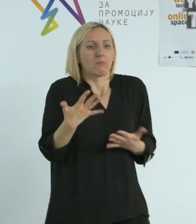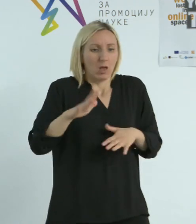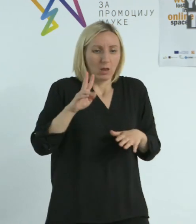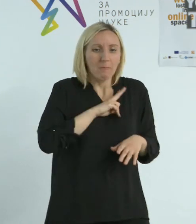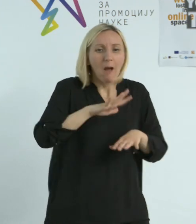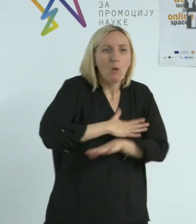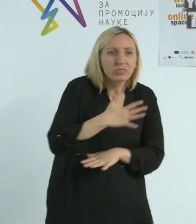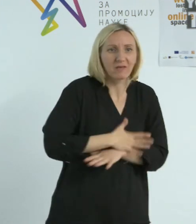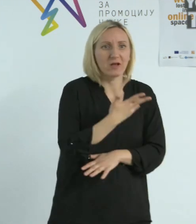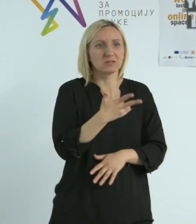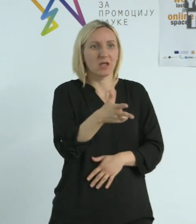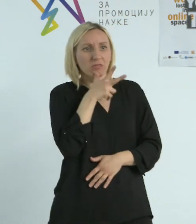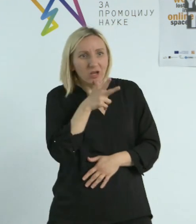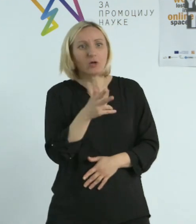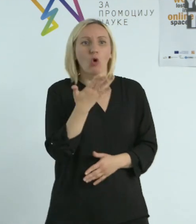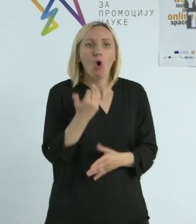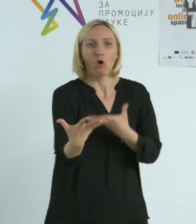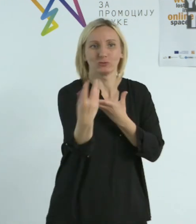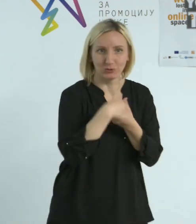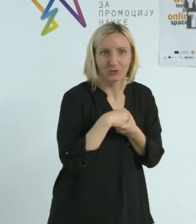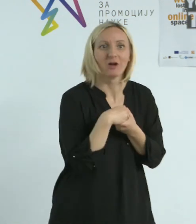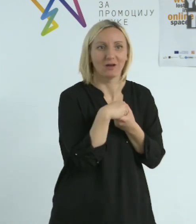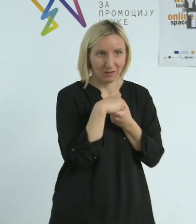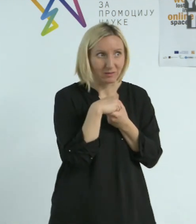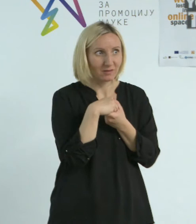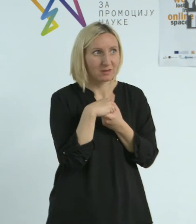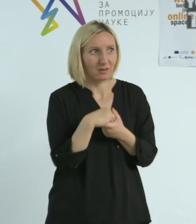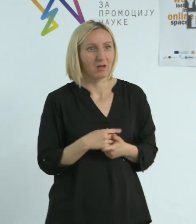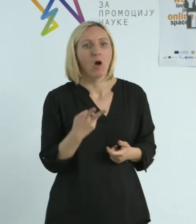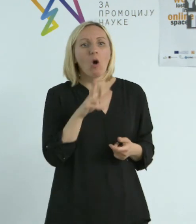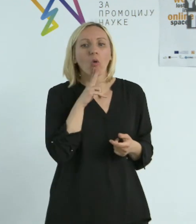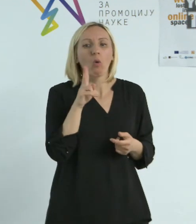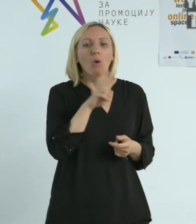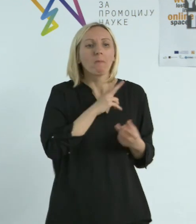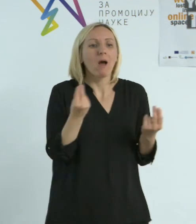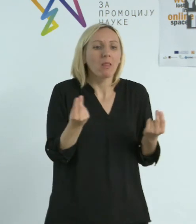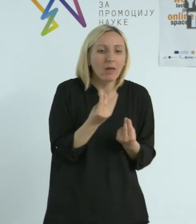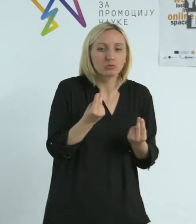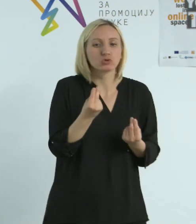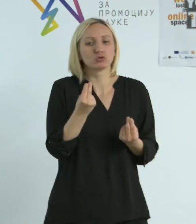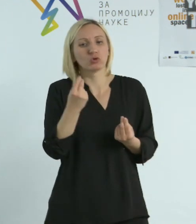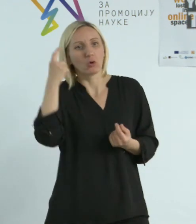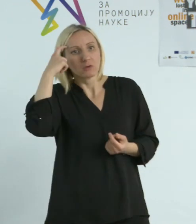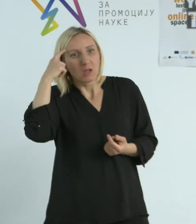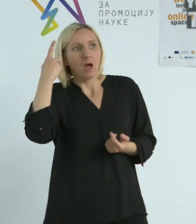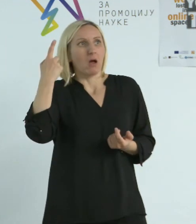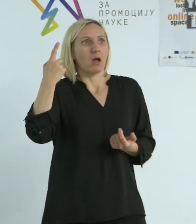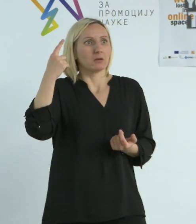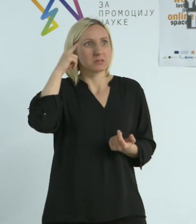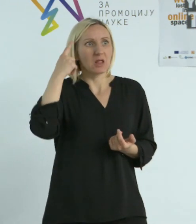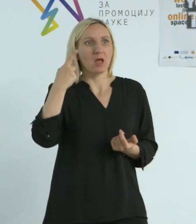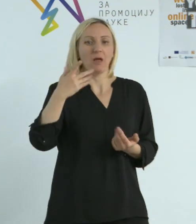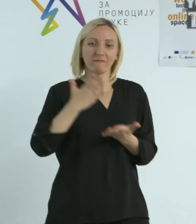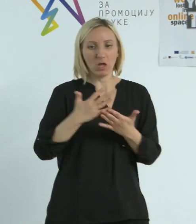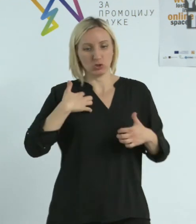people, let's say, you're usually having the ones who are already a little bit aware of the social issues and have